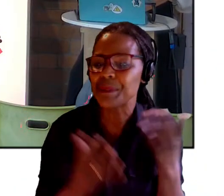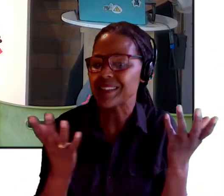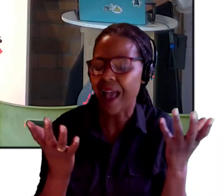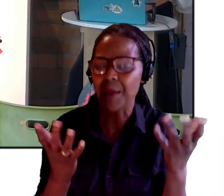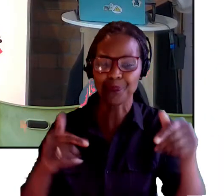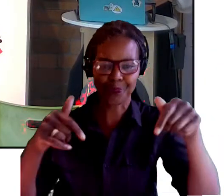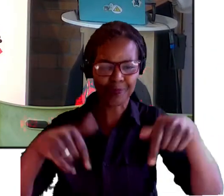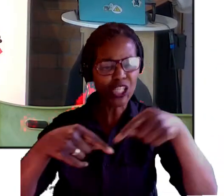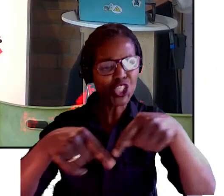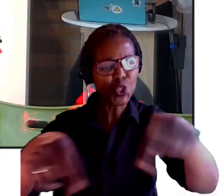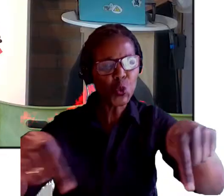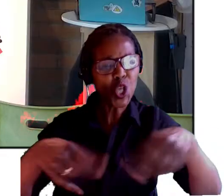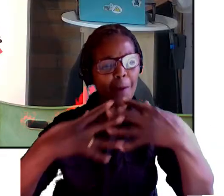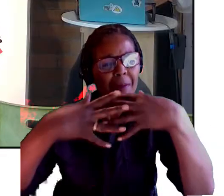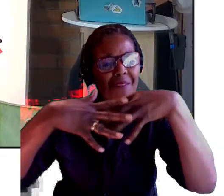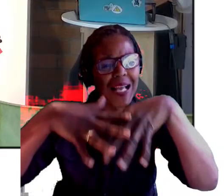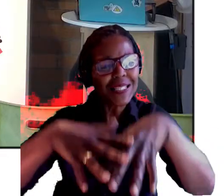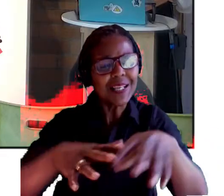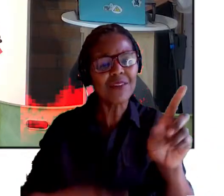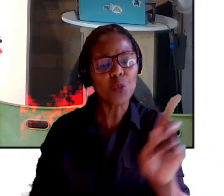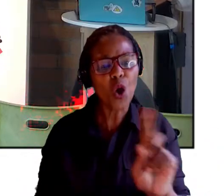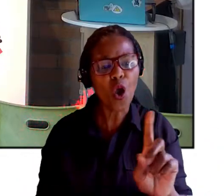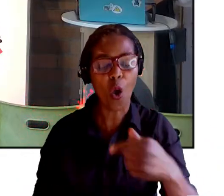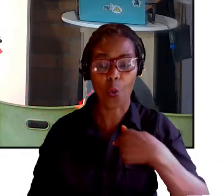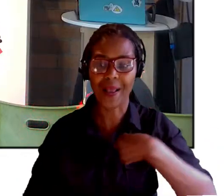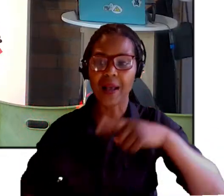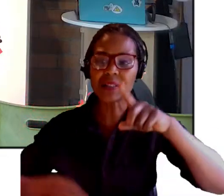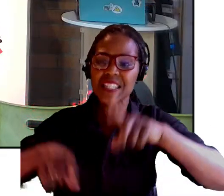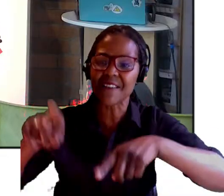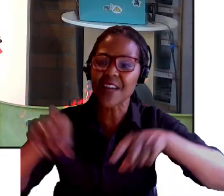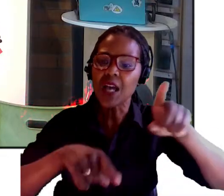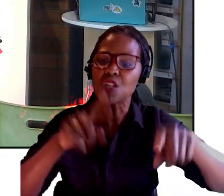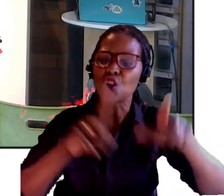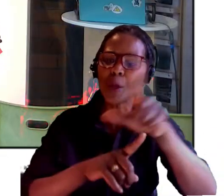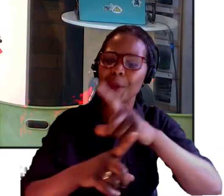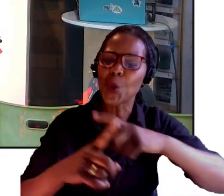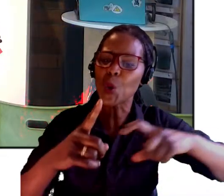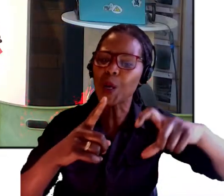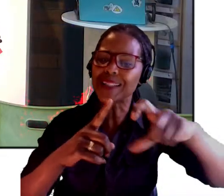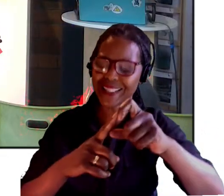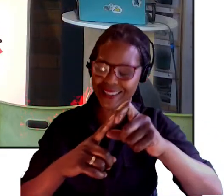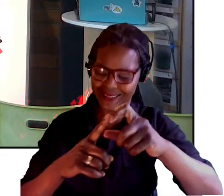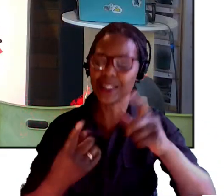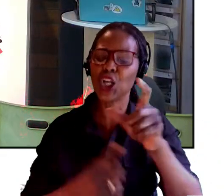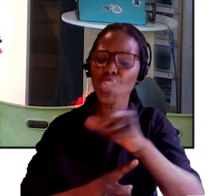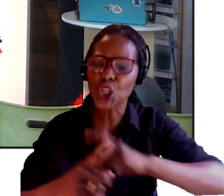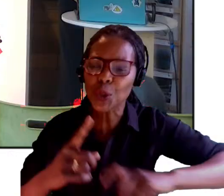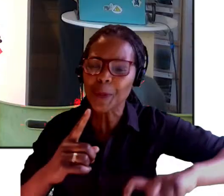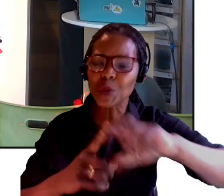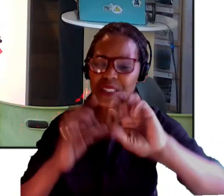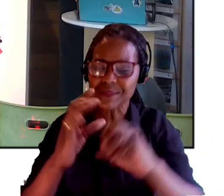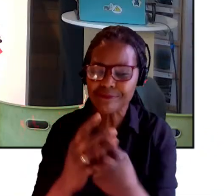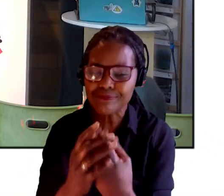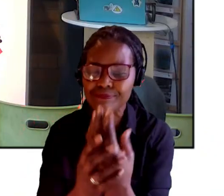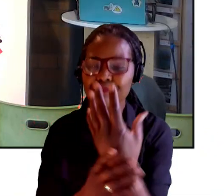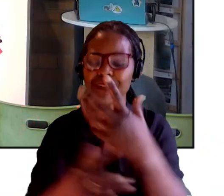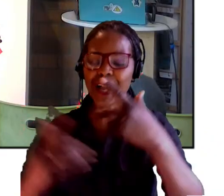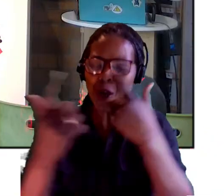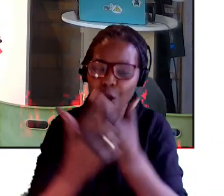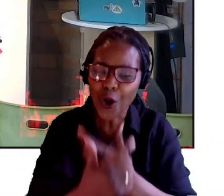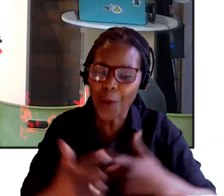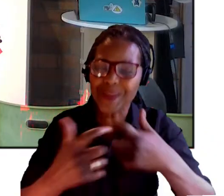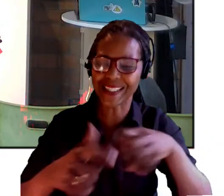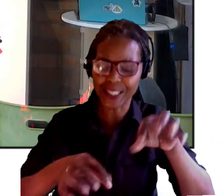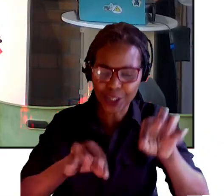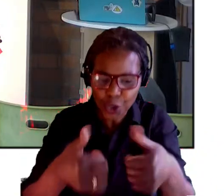Studio? We're a diverse and collaborative community exploring creativity and technology, everything from comedy to coding and product development to performance